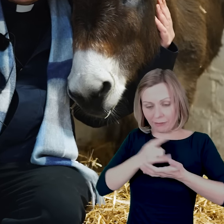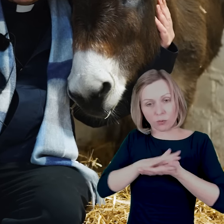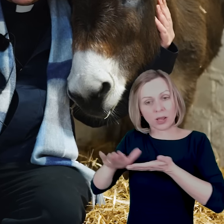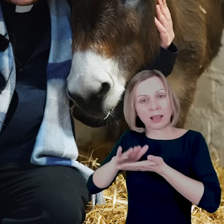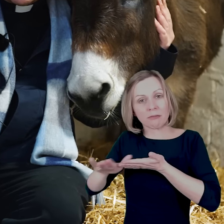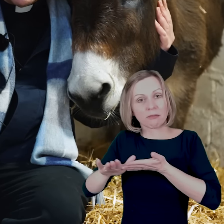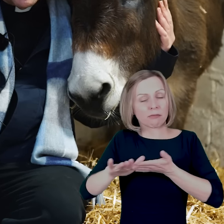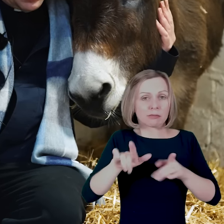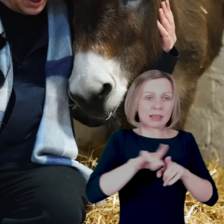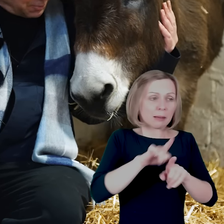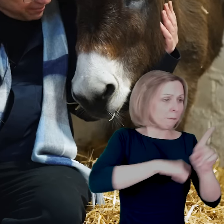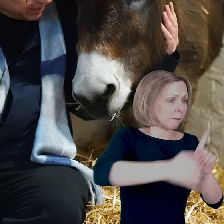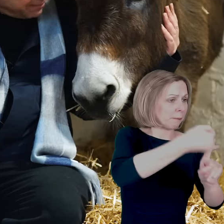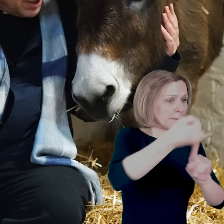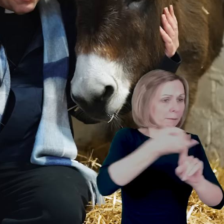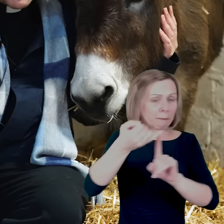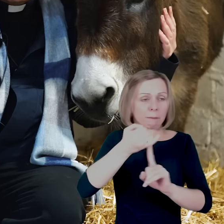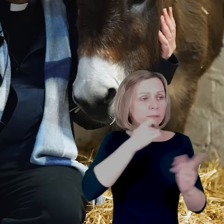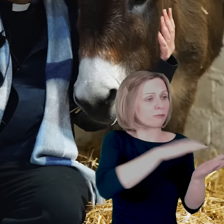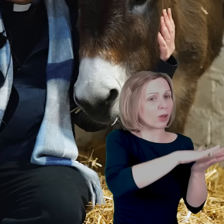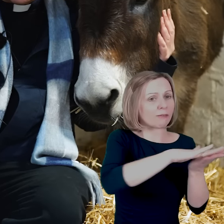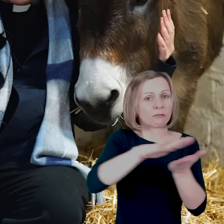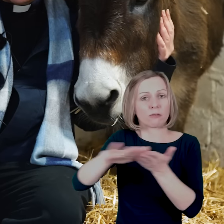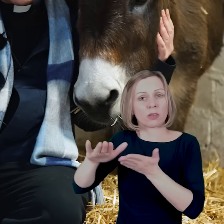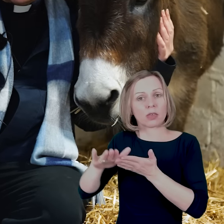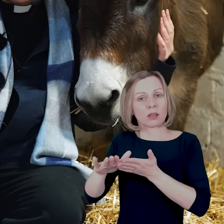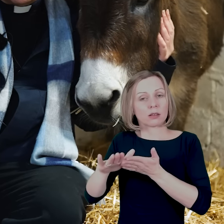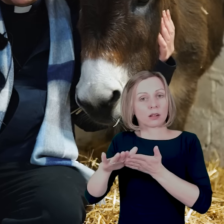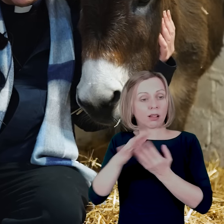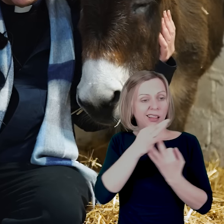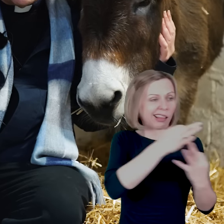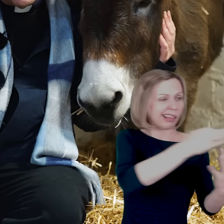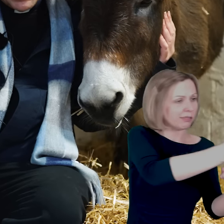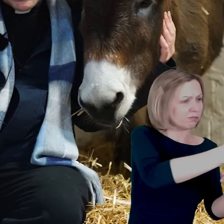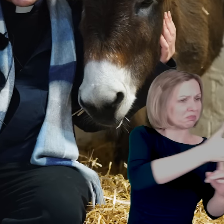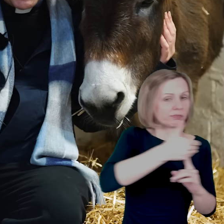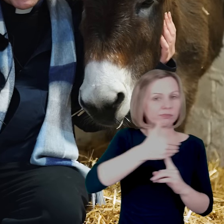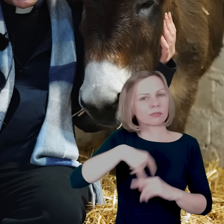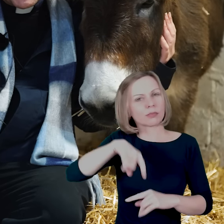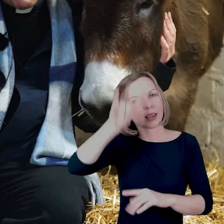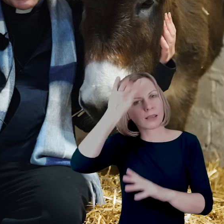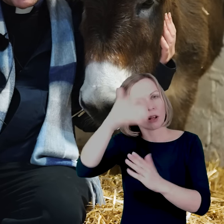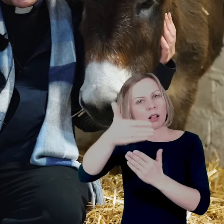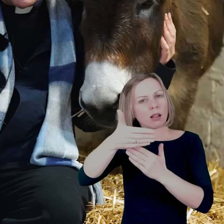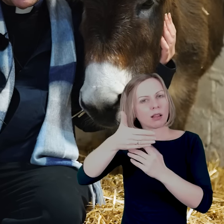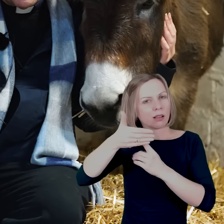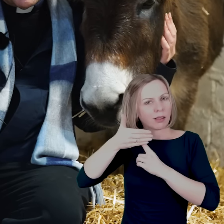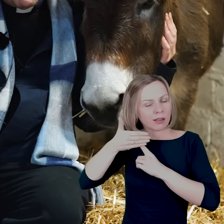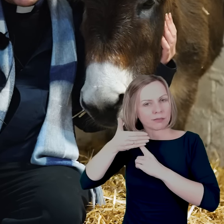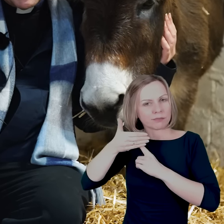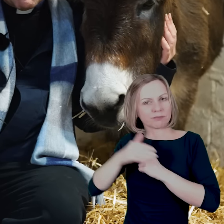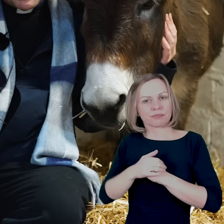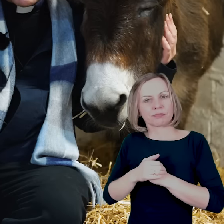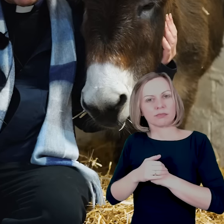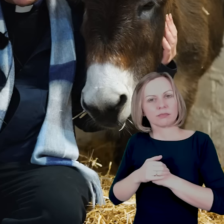our trespasses as we forgive those who trespass against us. And lead us not into temptation,